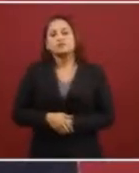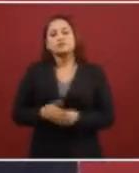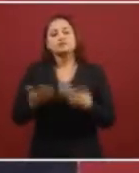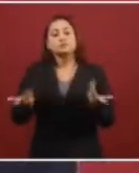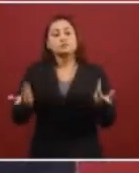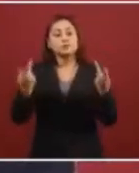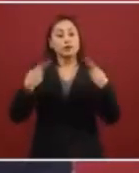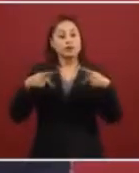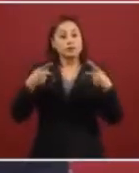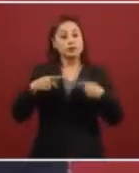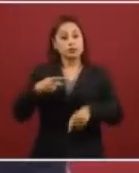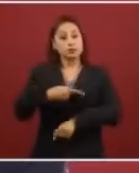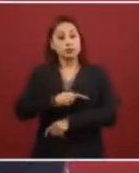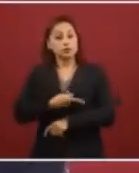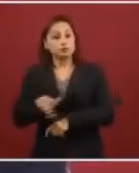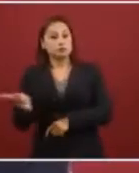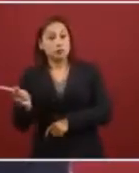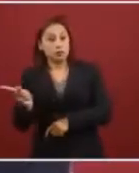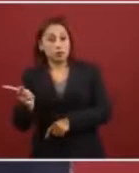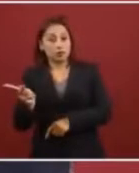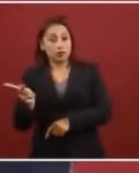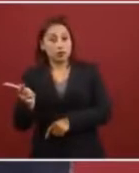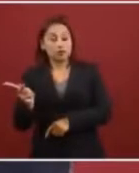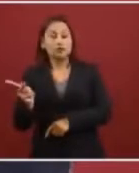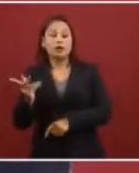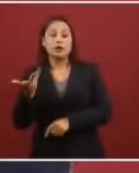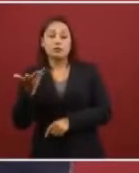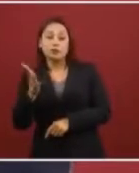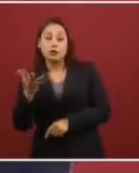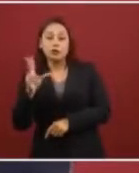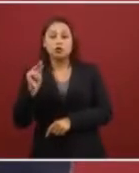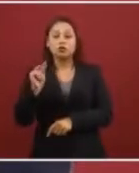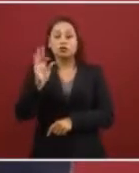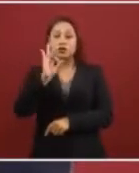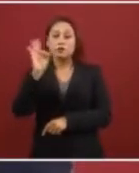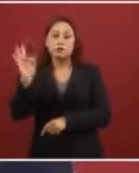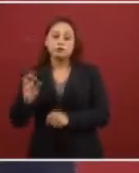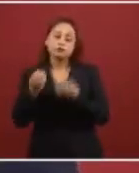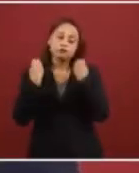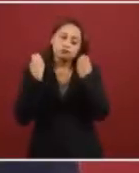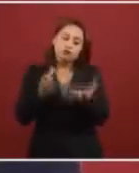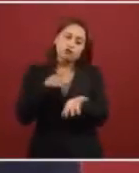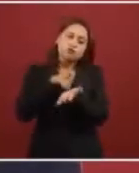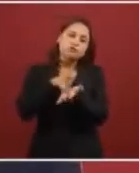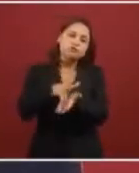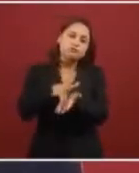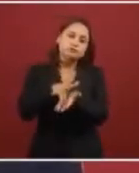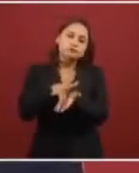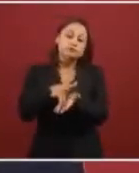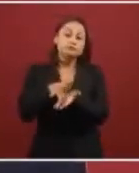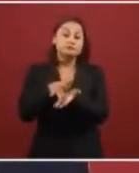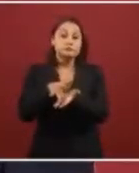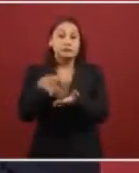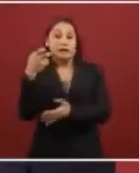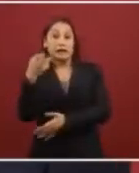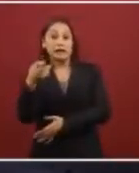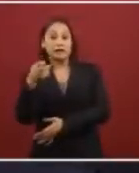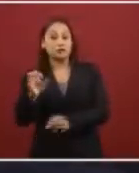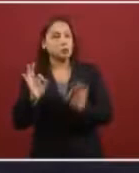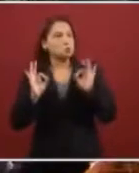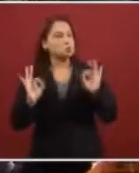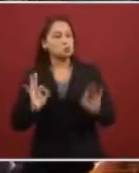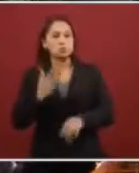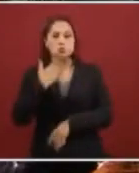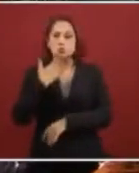Como al 80% de los hogares. About 80% of the homes. Vamos muy bien. We're doing very en el well. Caso de la